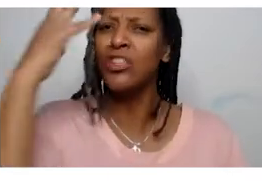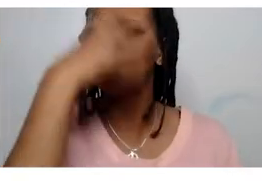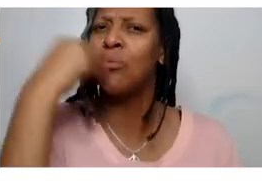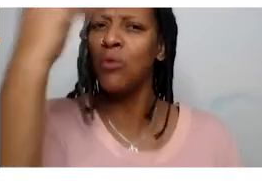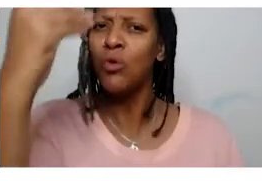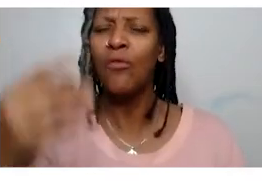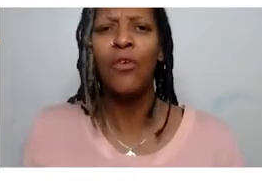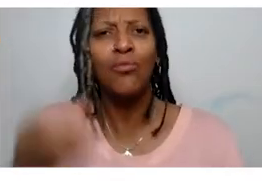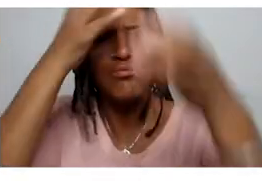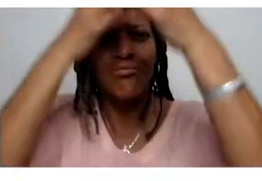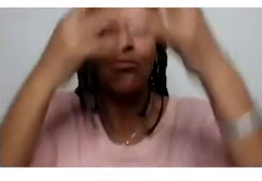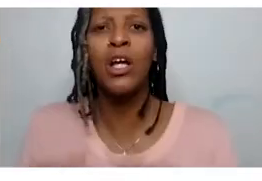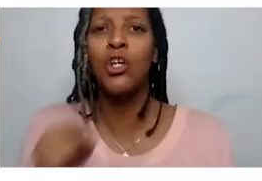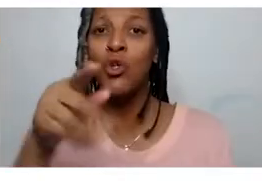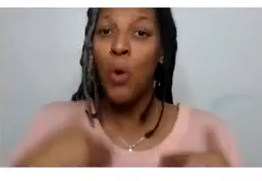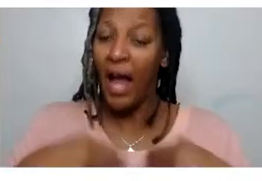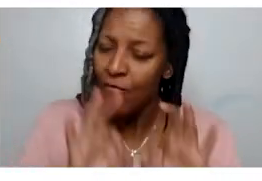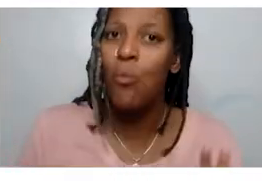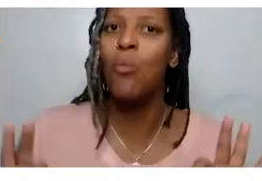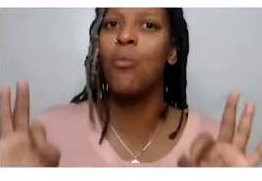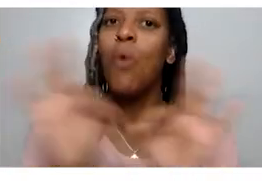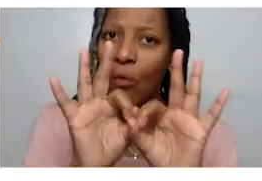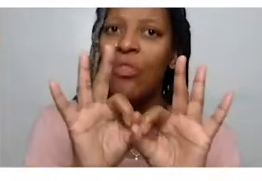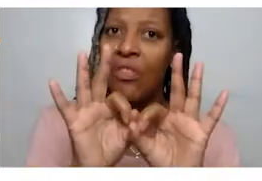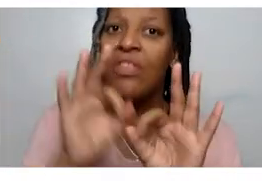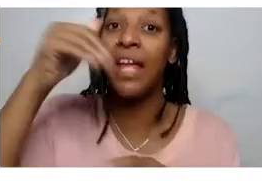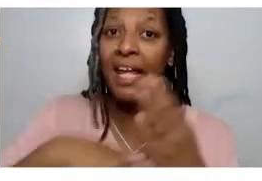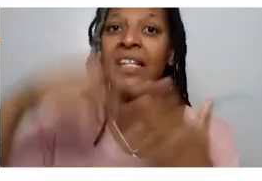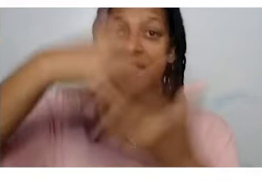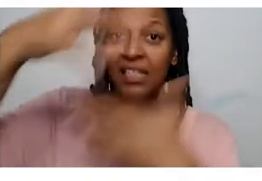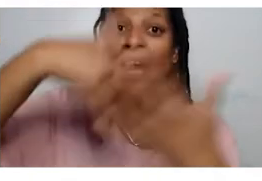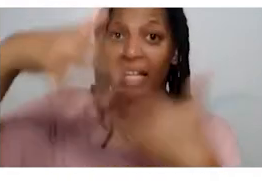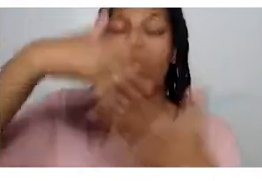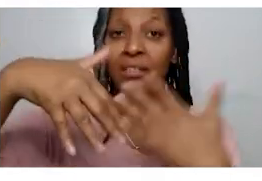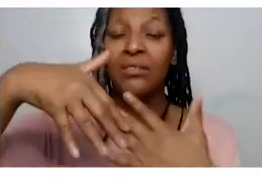have inherent worth in this society. And above all else,